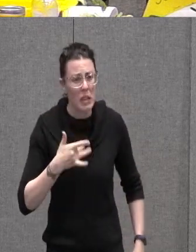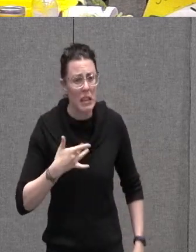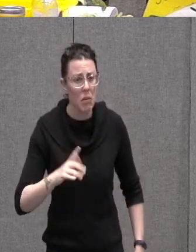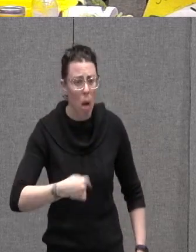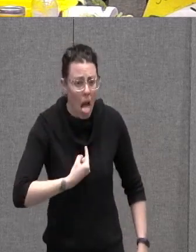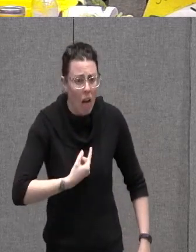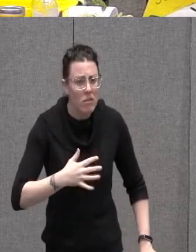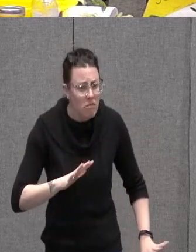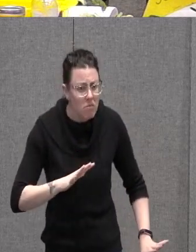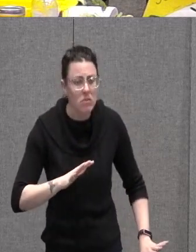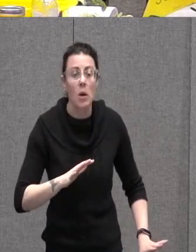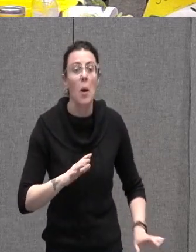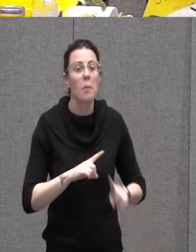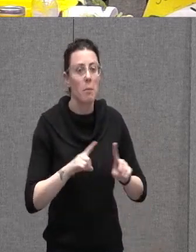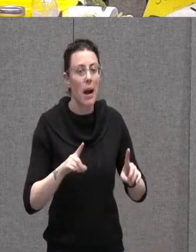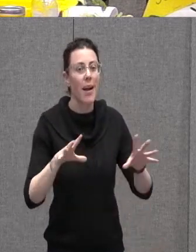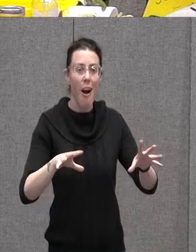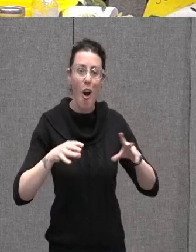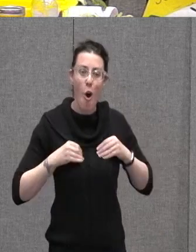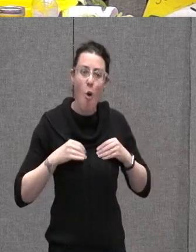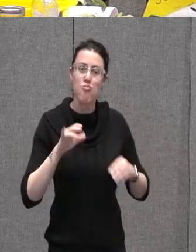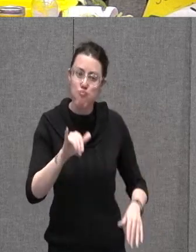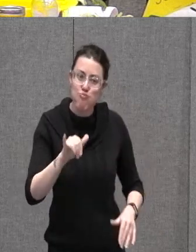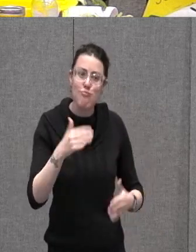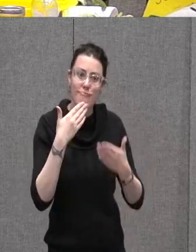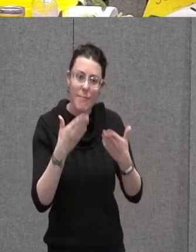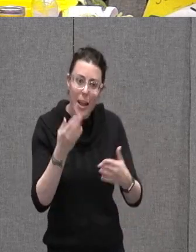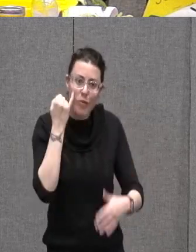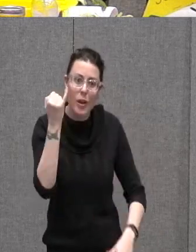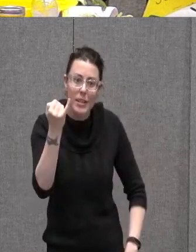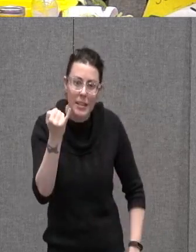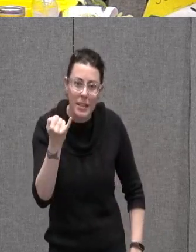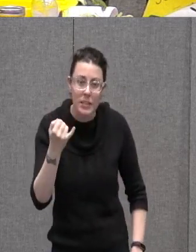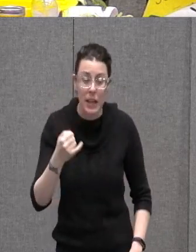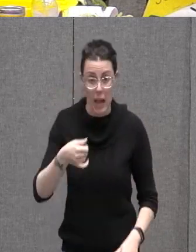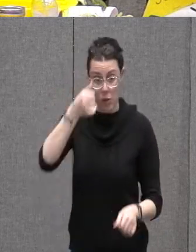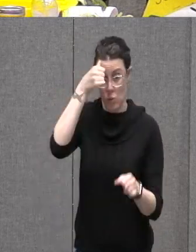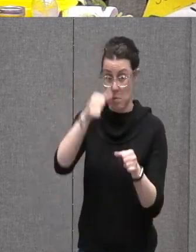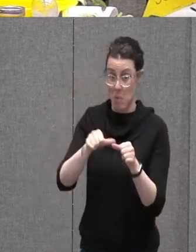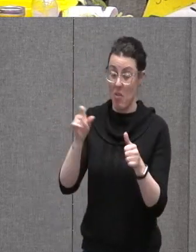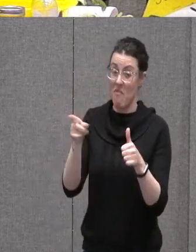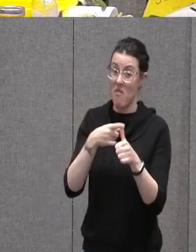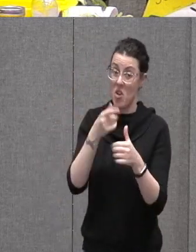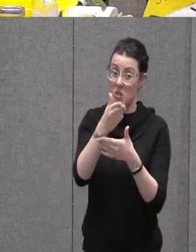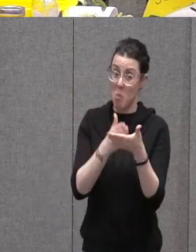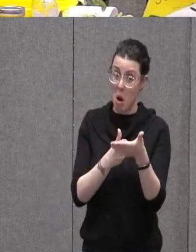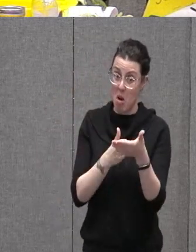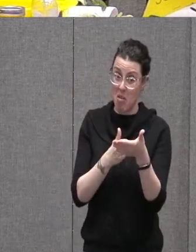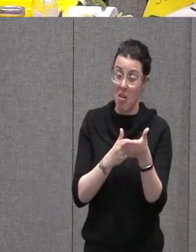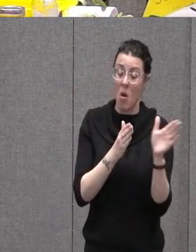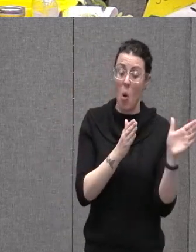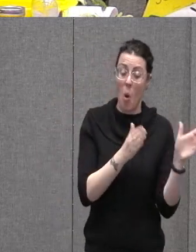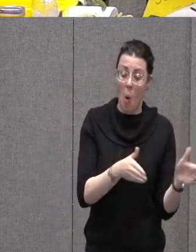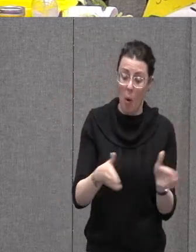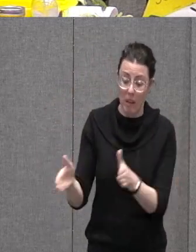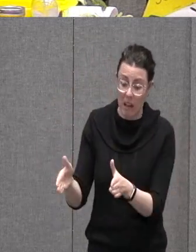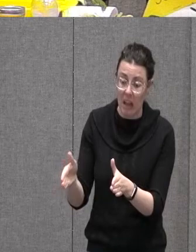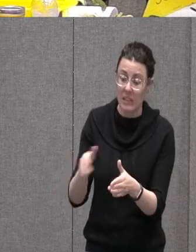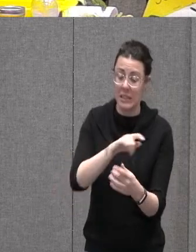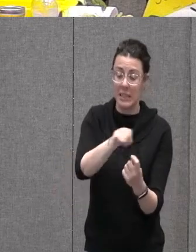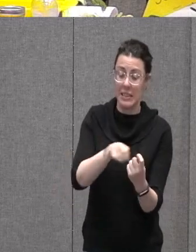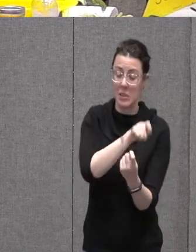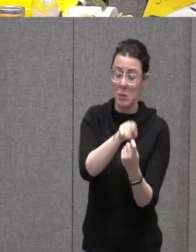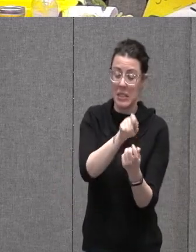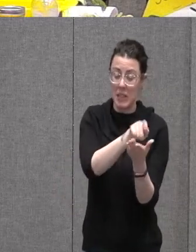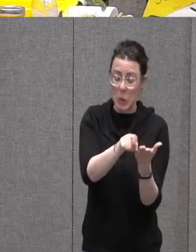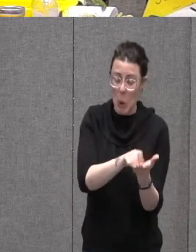in the preliminary stage of our idea because we are trying to organize our thoughts, take very specific notes, and keep track